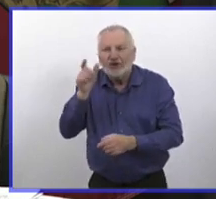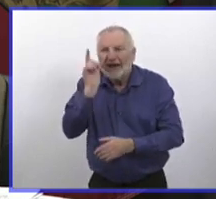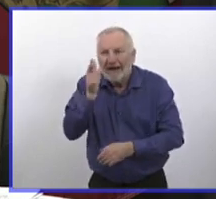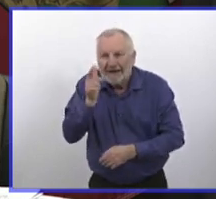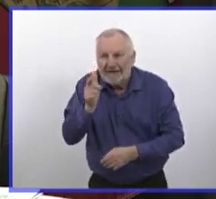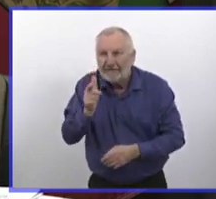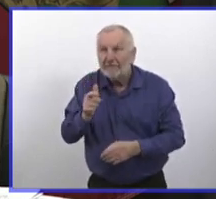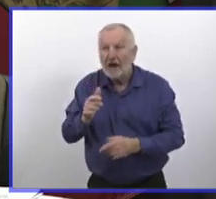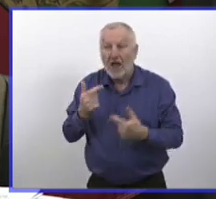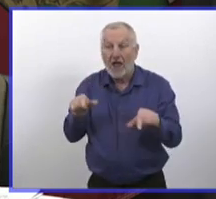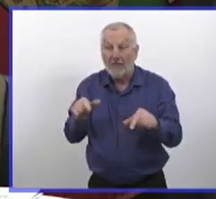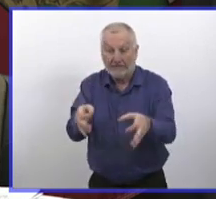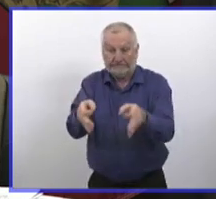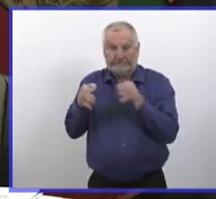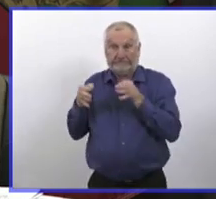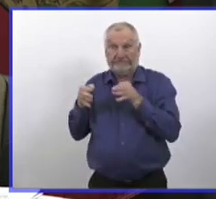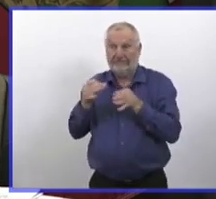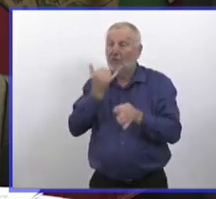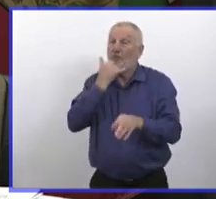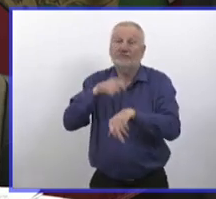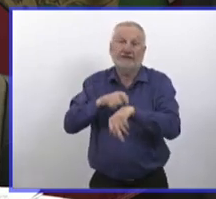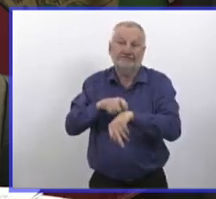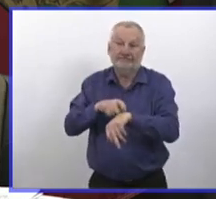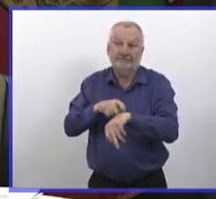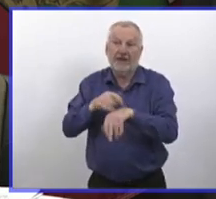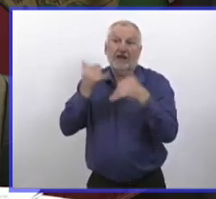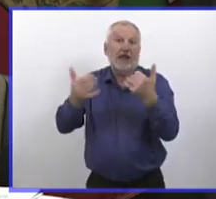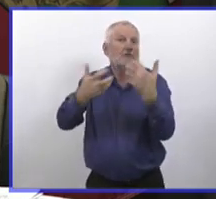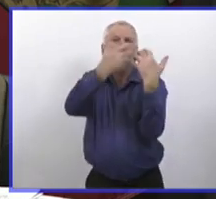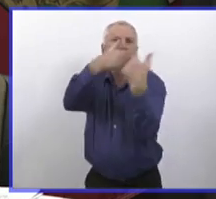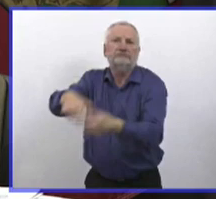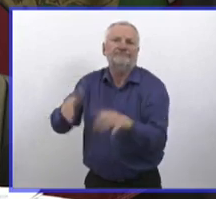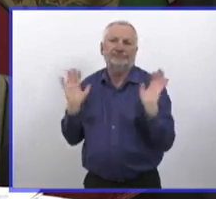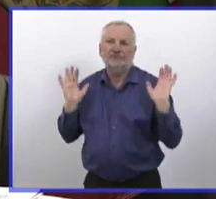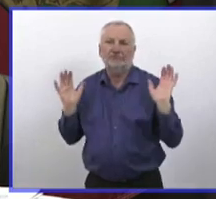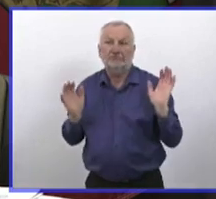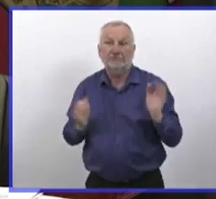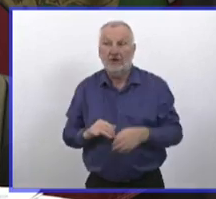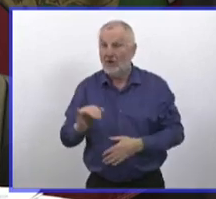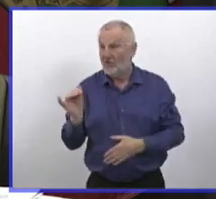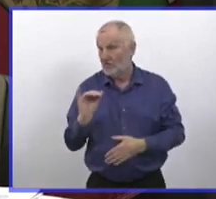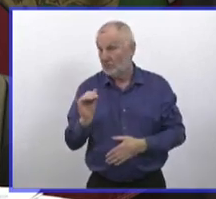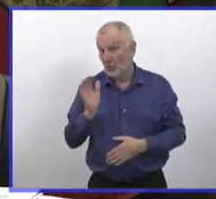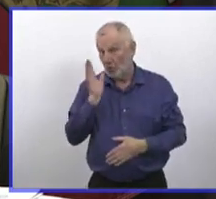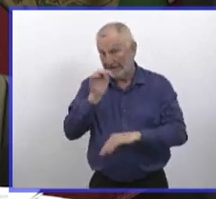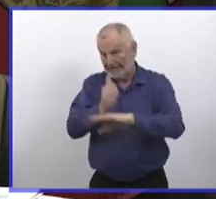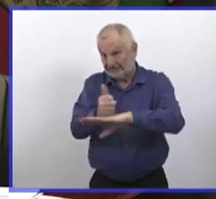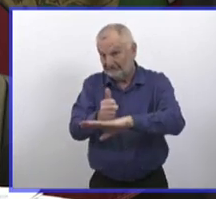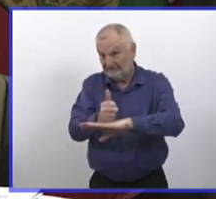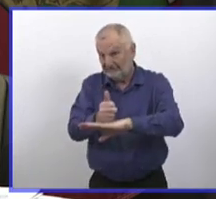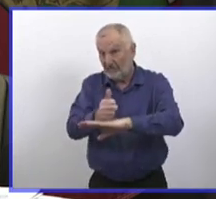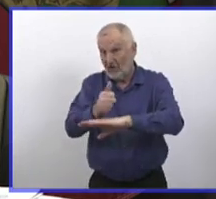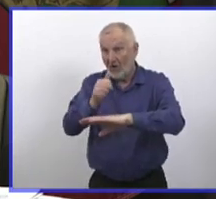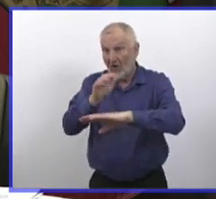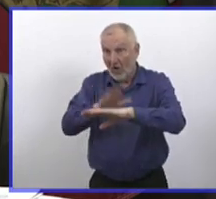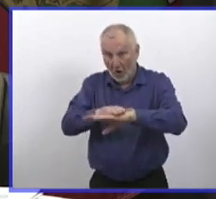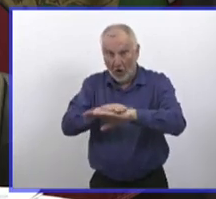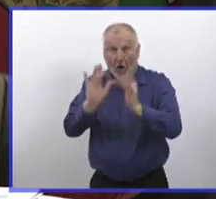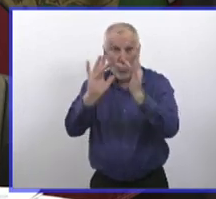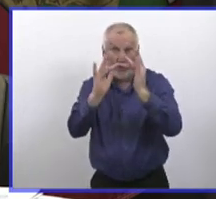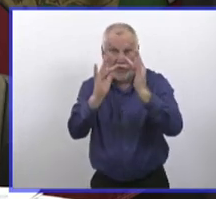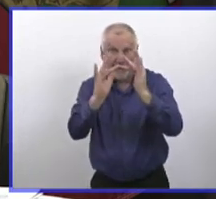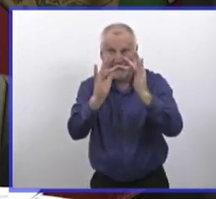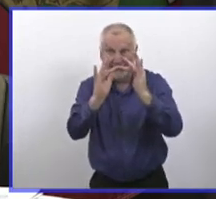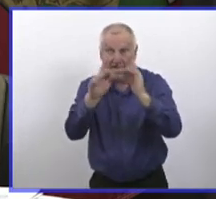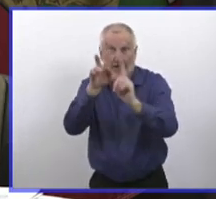in the future. What will also help is our online booking system will come on, and taking sort of a further capacity into that